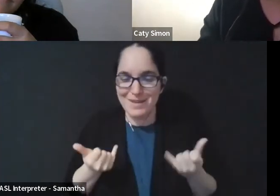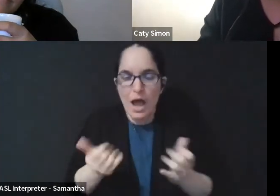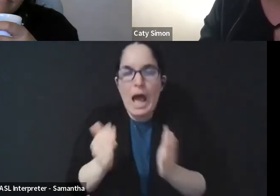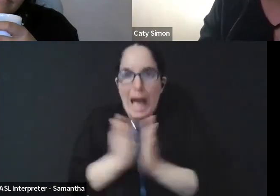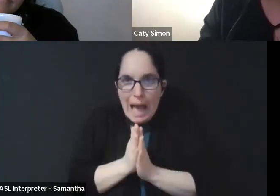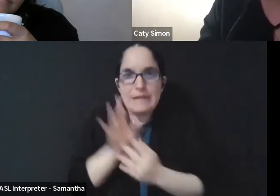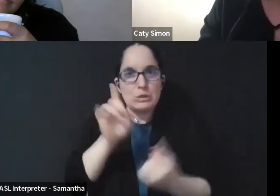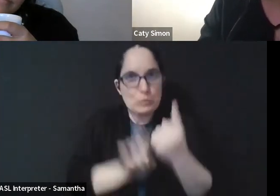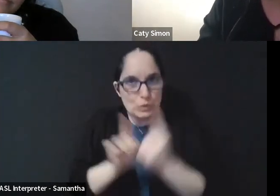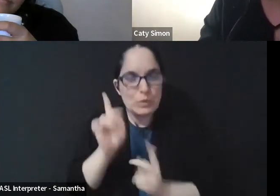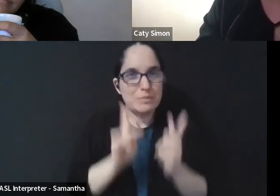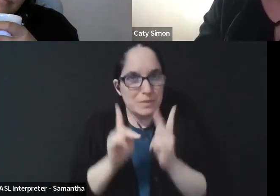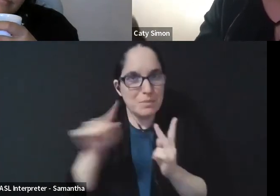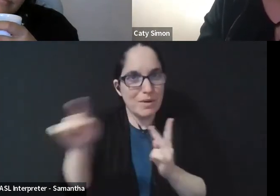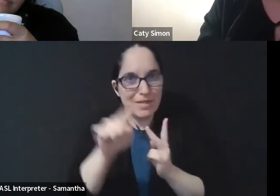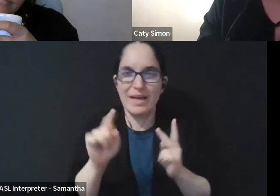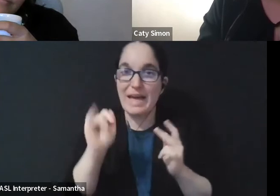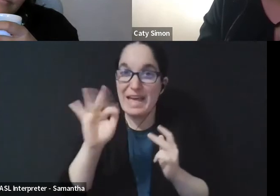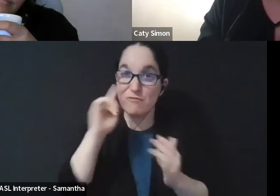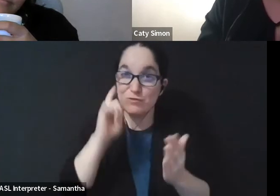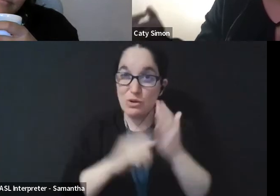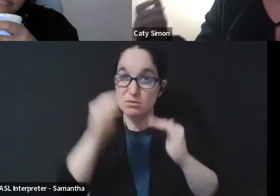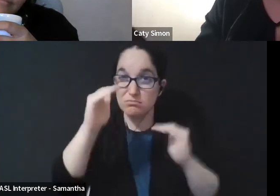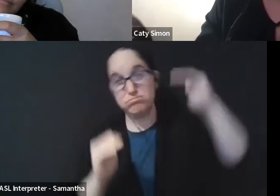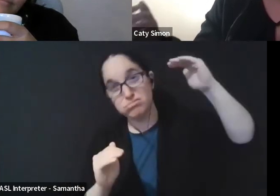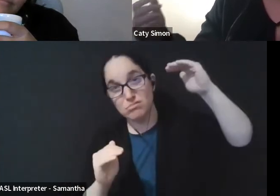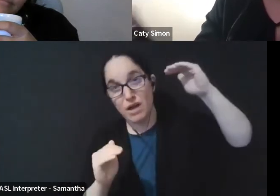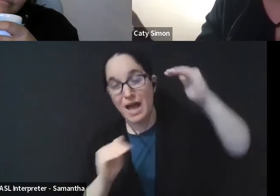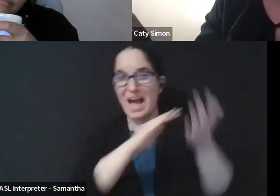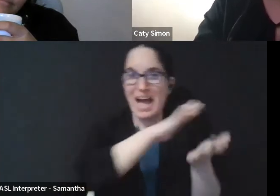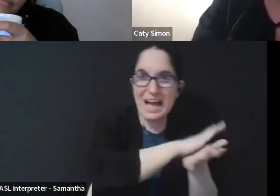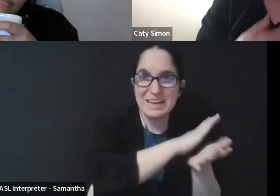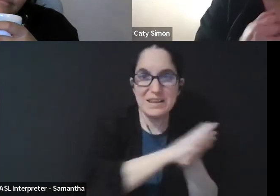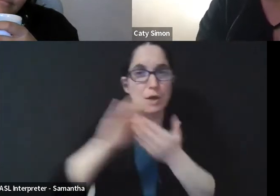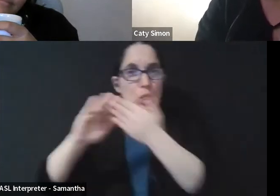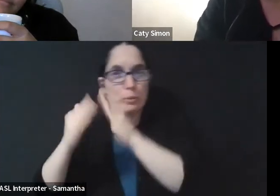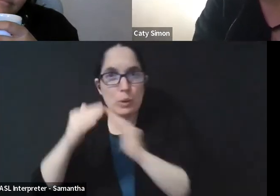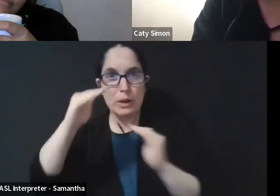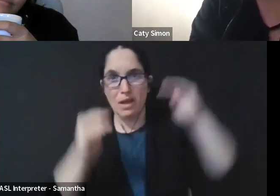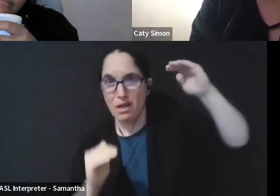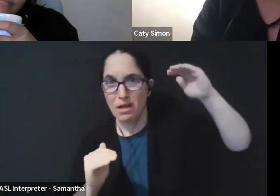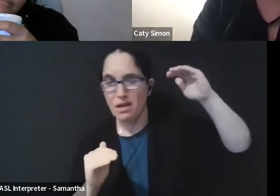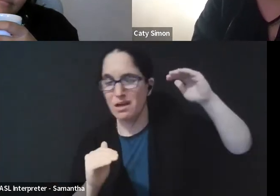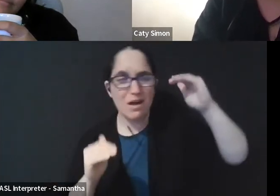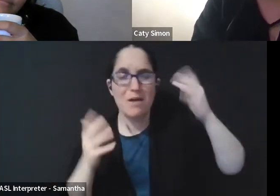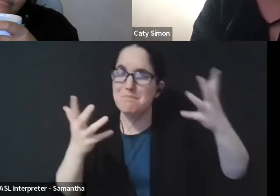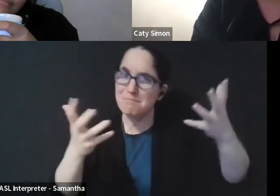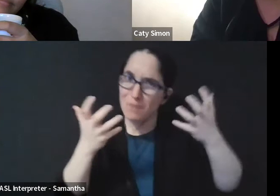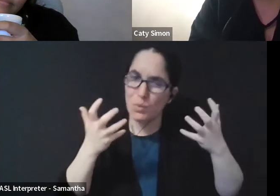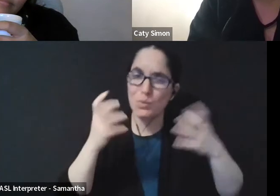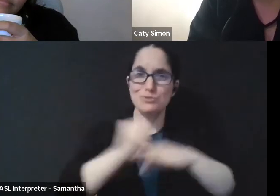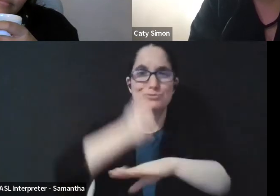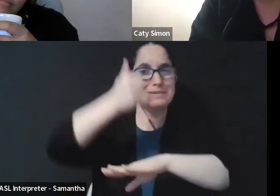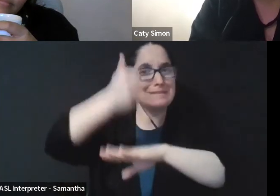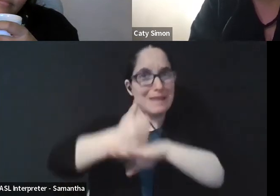to try to mediate this power imbalance between academic and community researchers voluntarily, but I think ultimately we need to